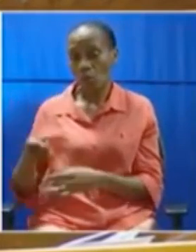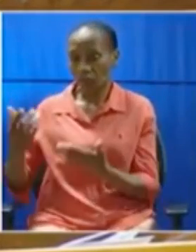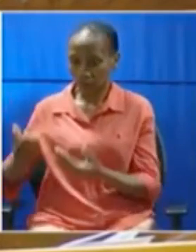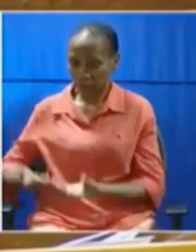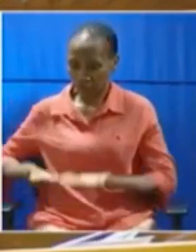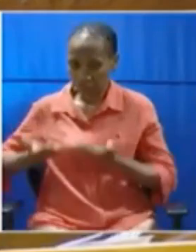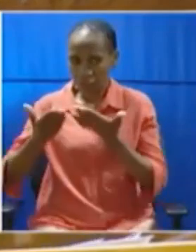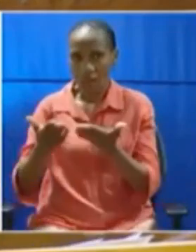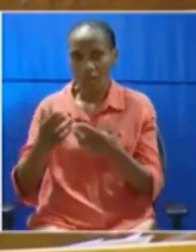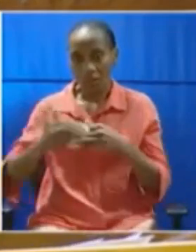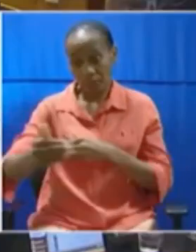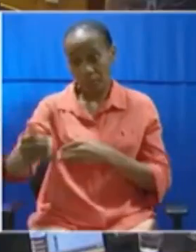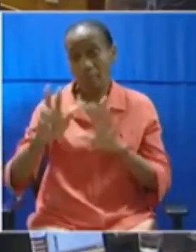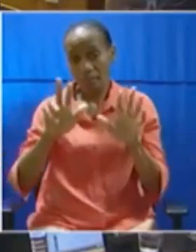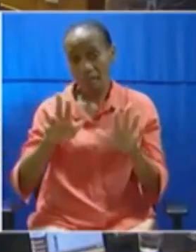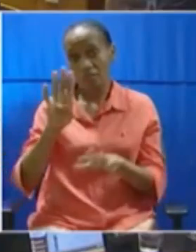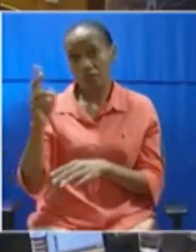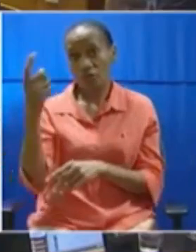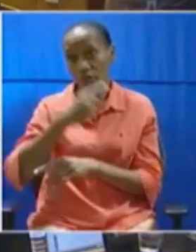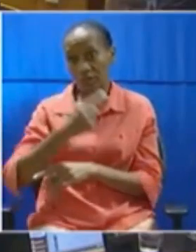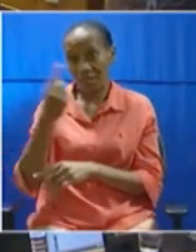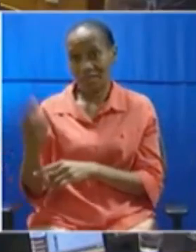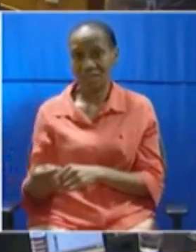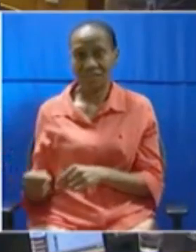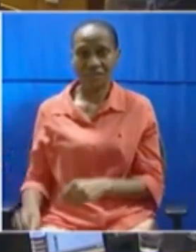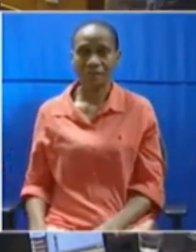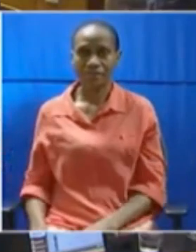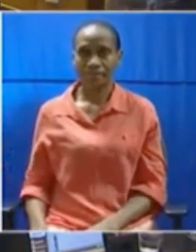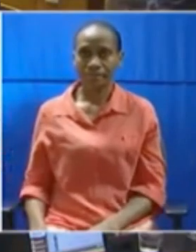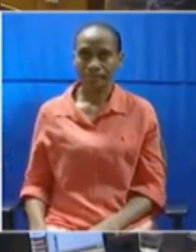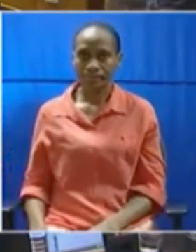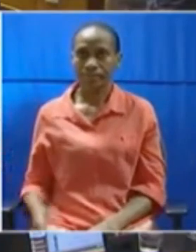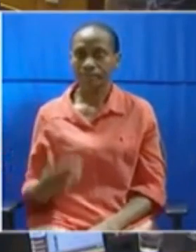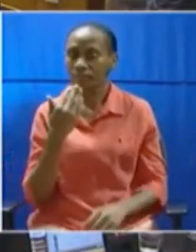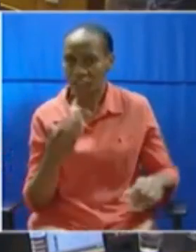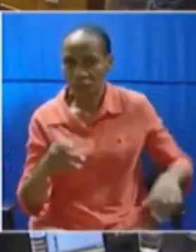84 days. Thank you very much. Honorable